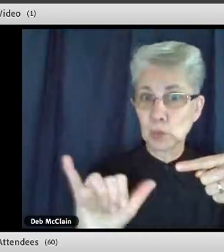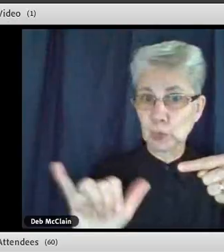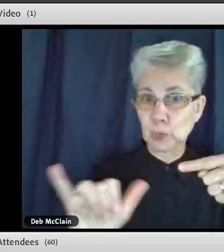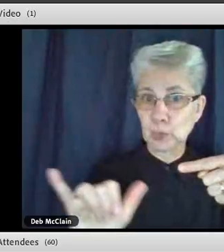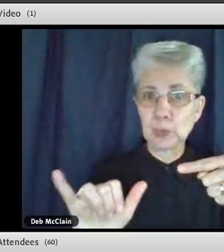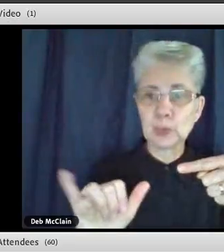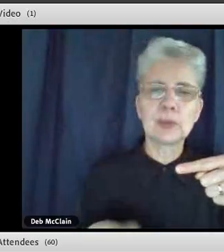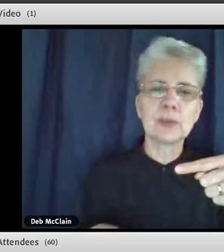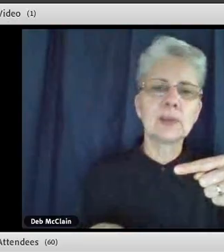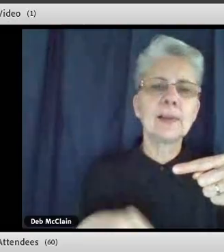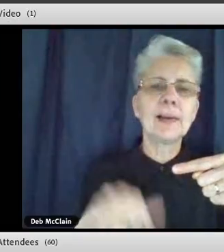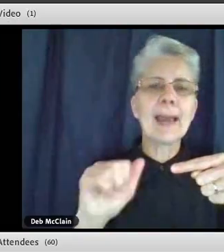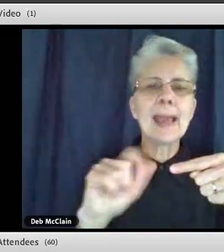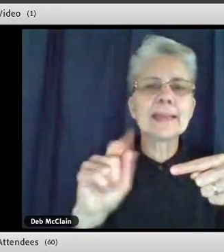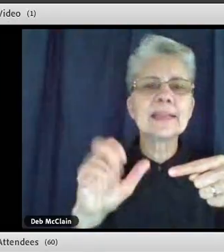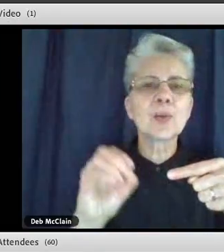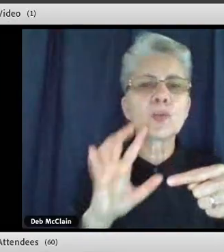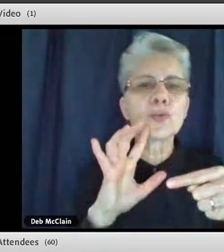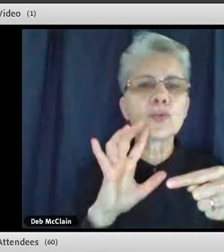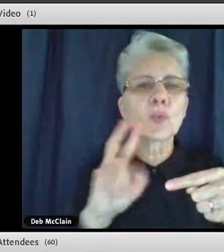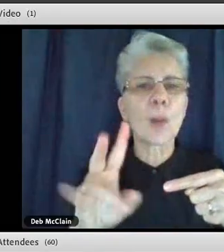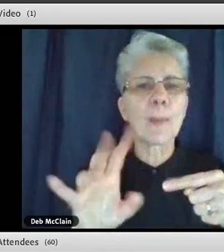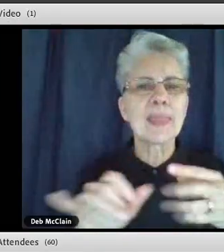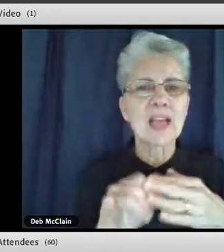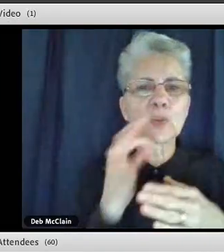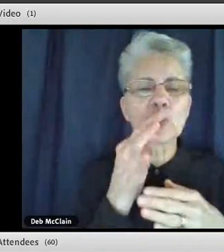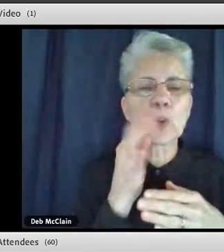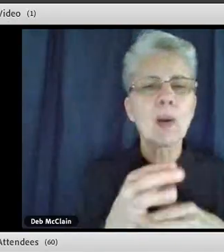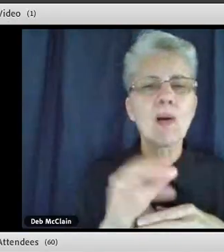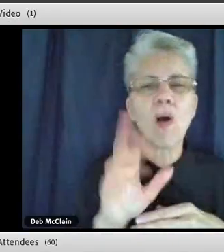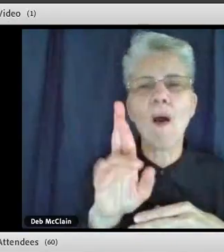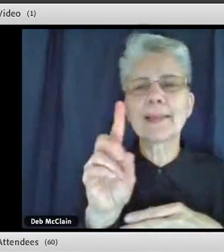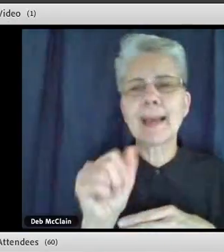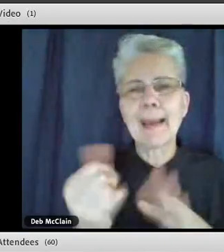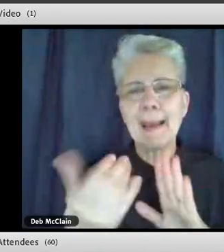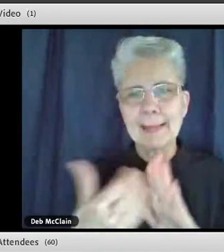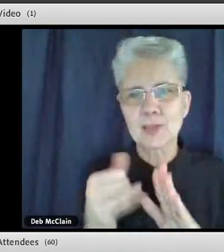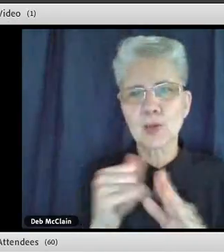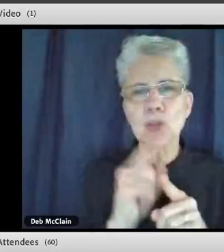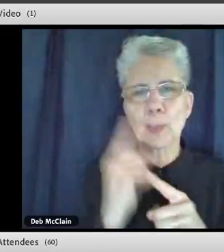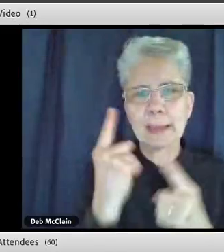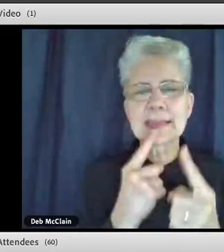AACR2, which I'll talk about more in just a minute. So Rda, I guess, could also be considered a